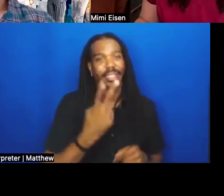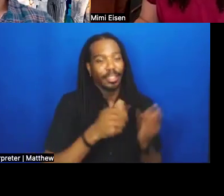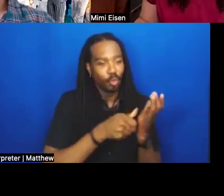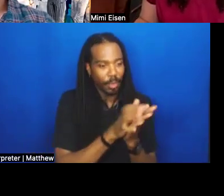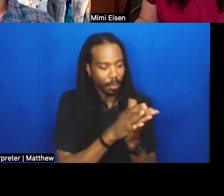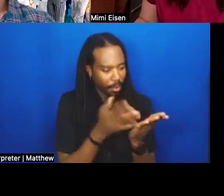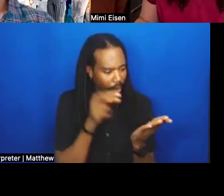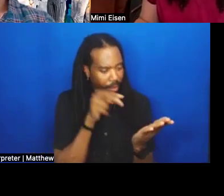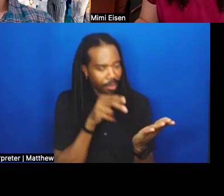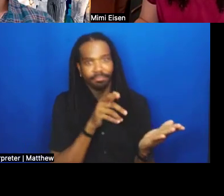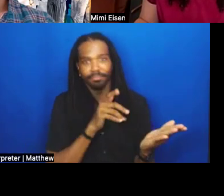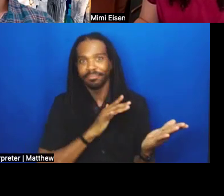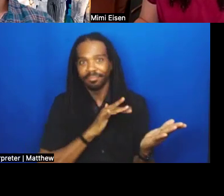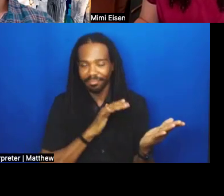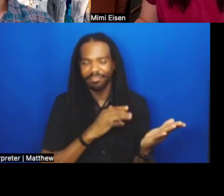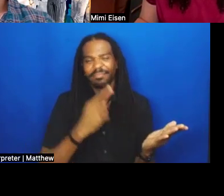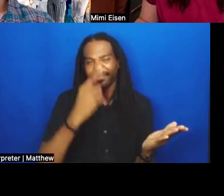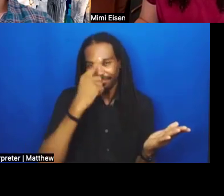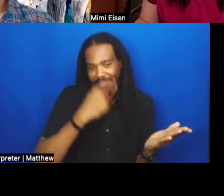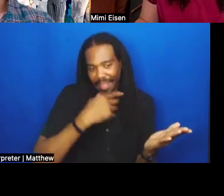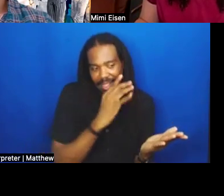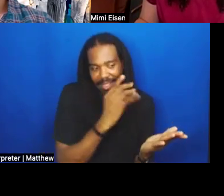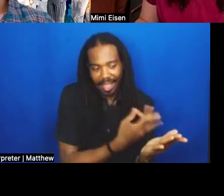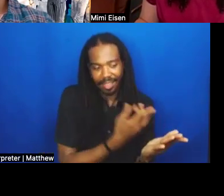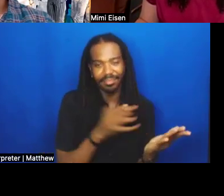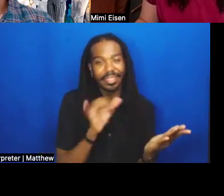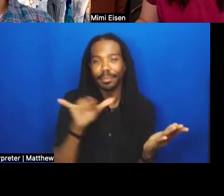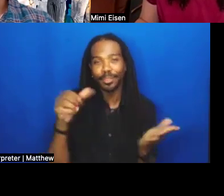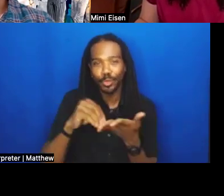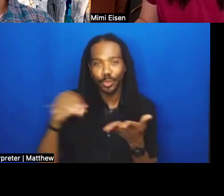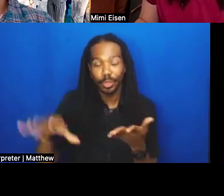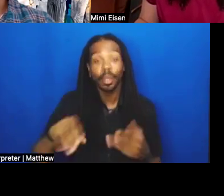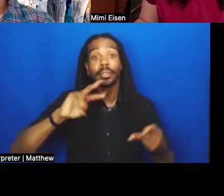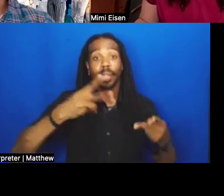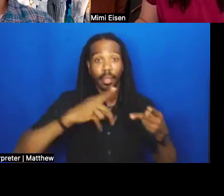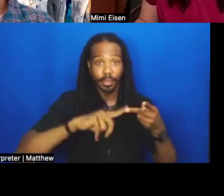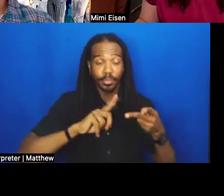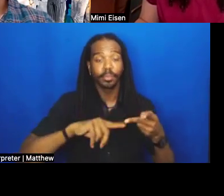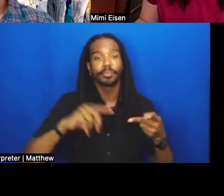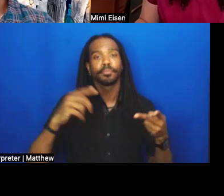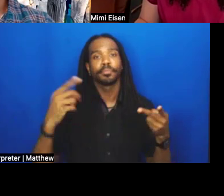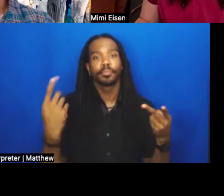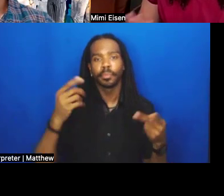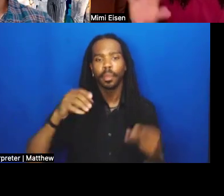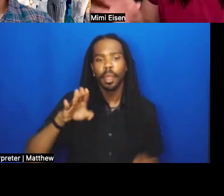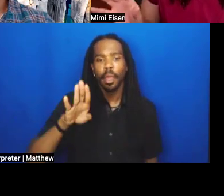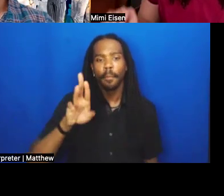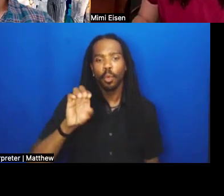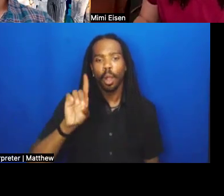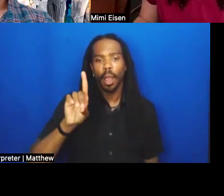students like it, I think. Another source I love is this one broadside, which is also